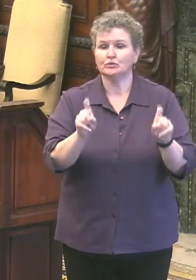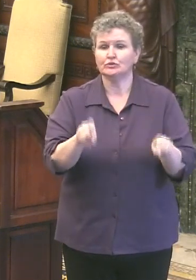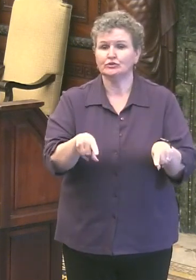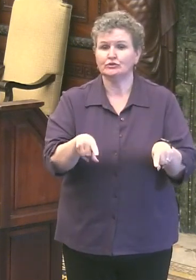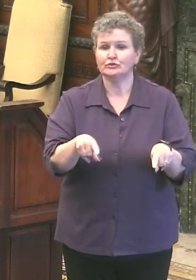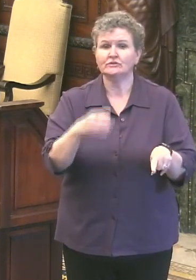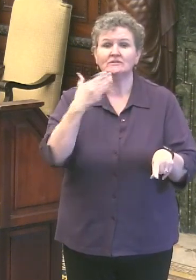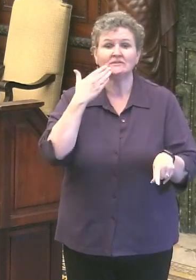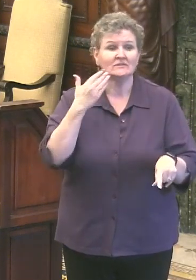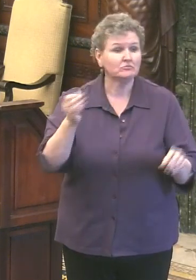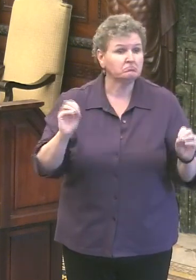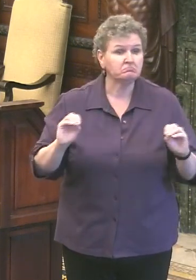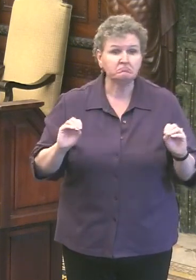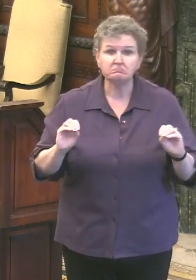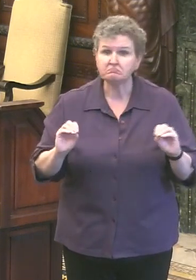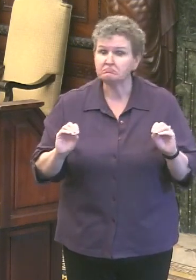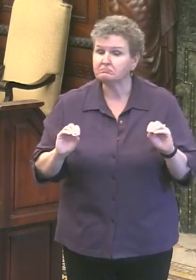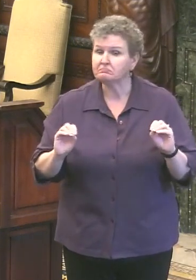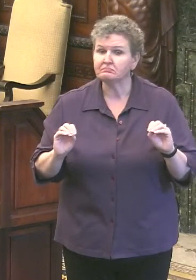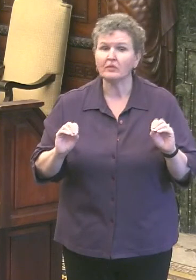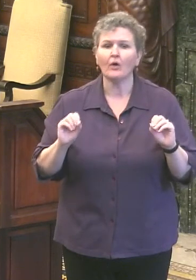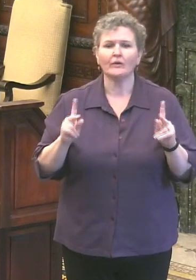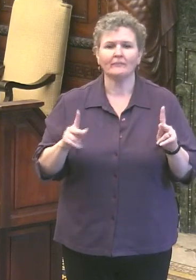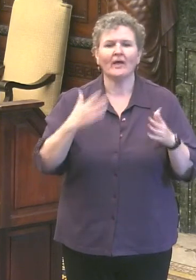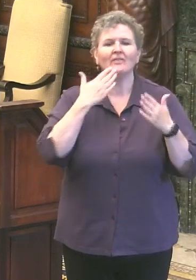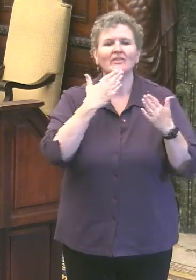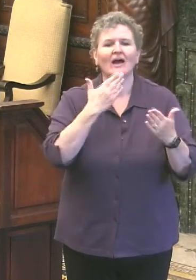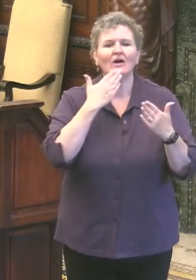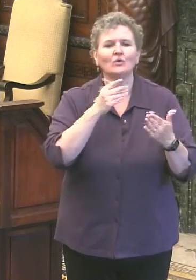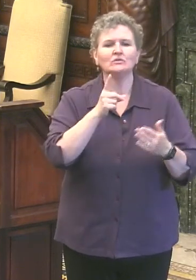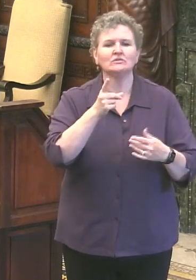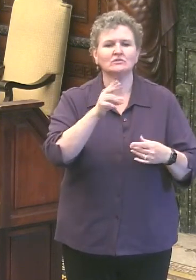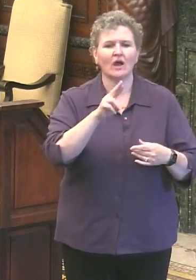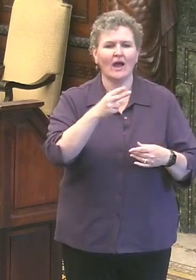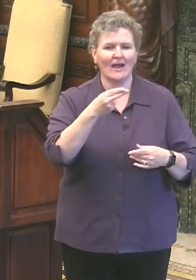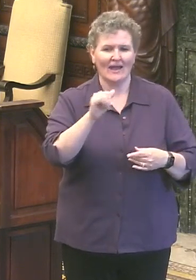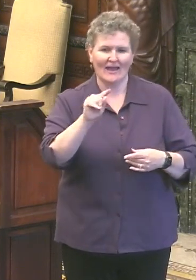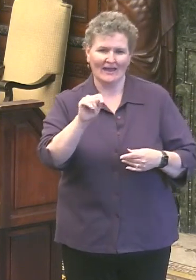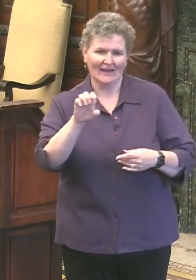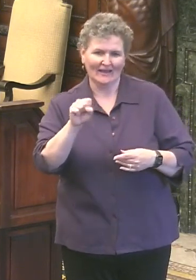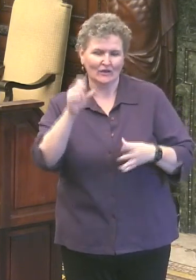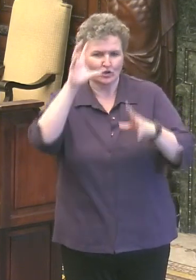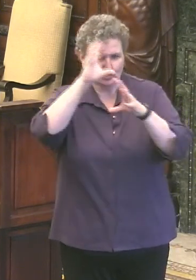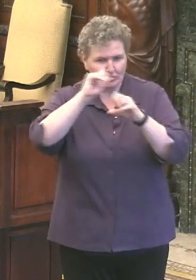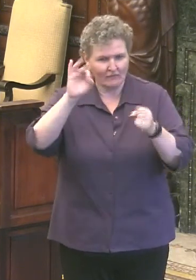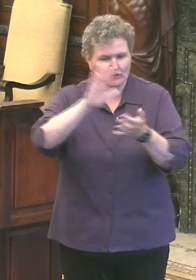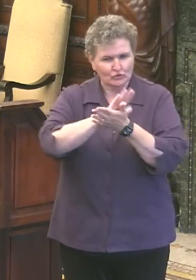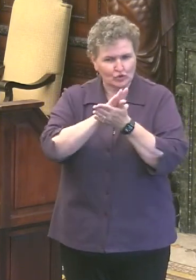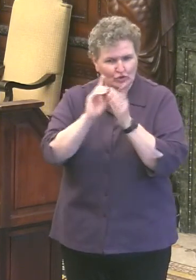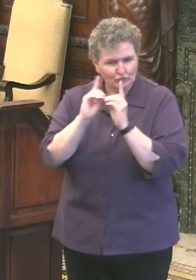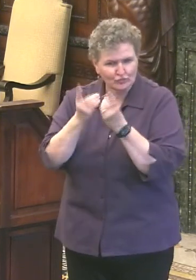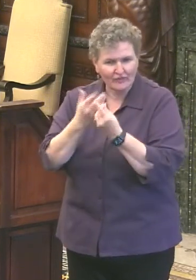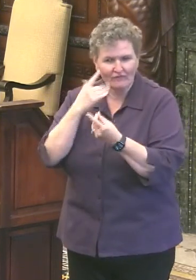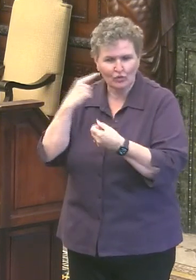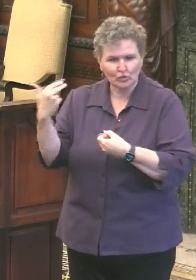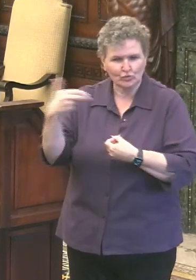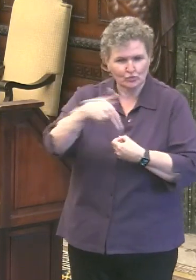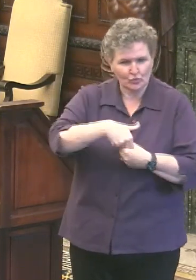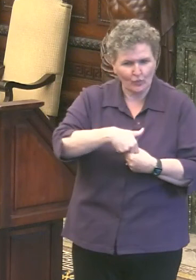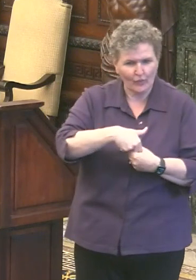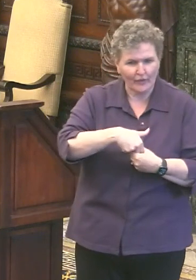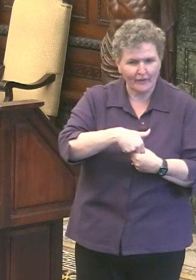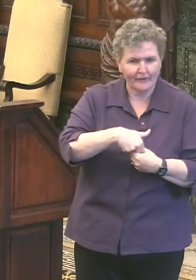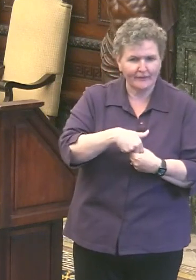Seeing no further questions, we'd like to again thank Dr. William Hite, Superintendent of the Philadelphia School District. And of course, stay tuned